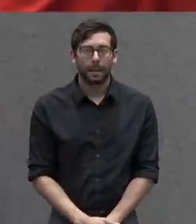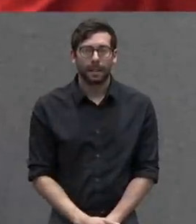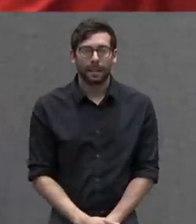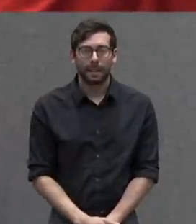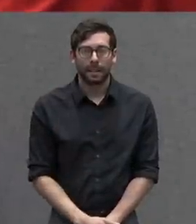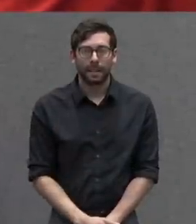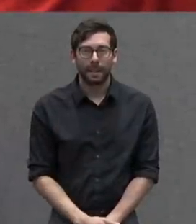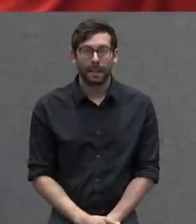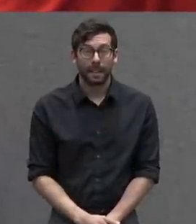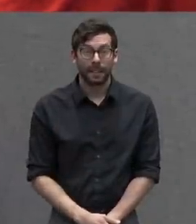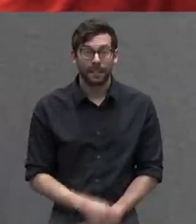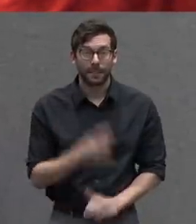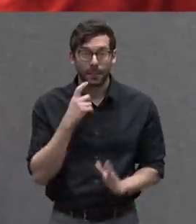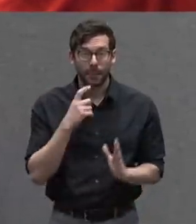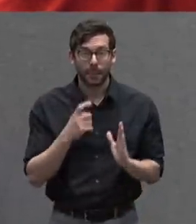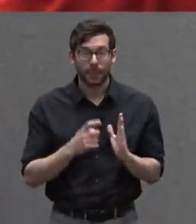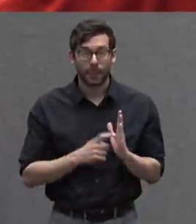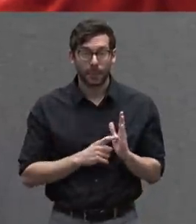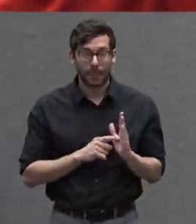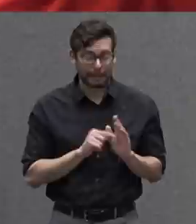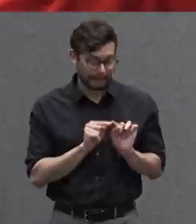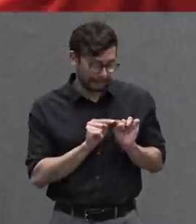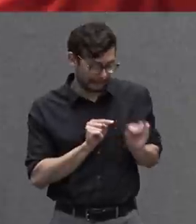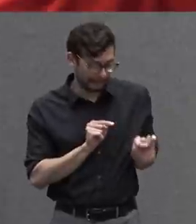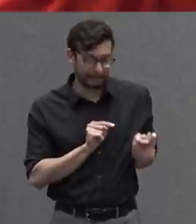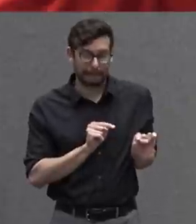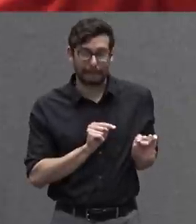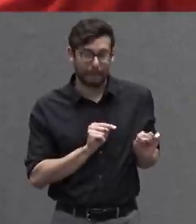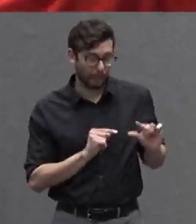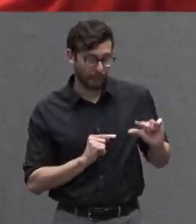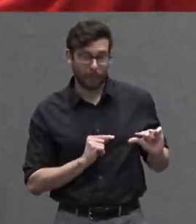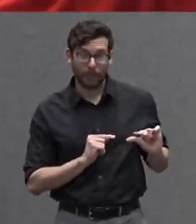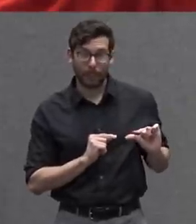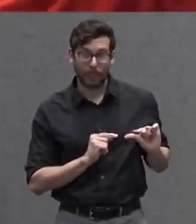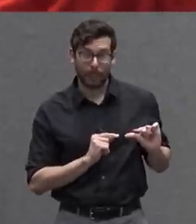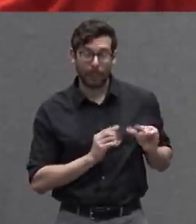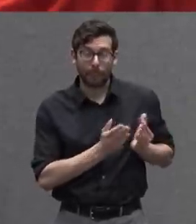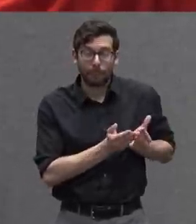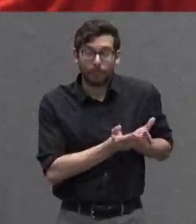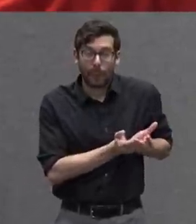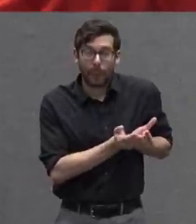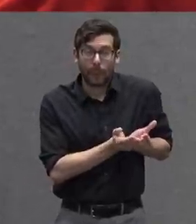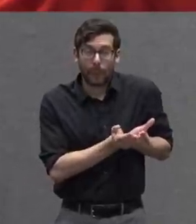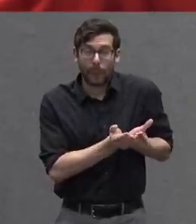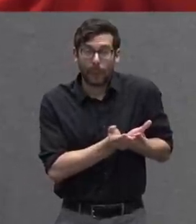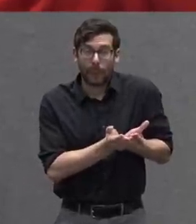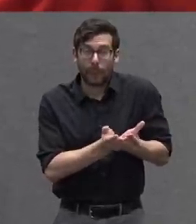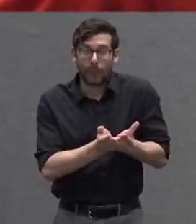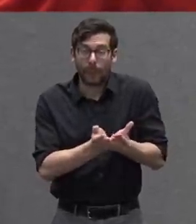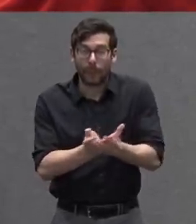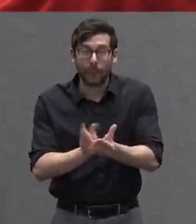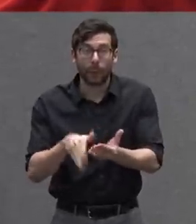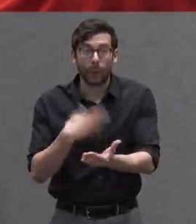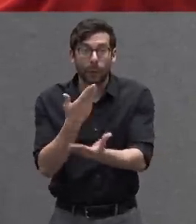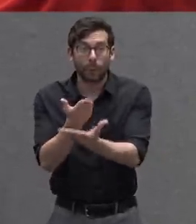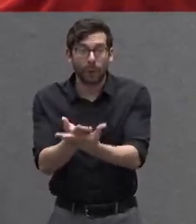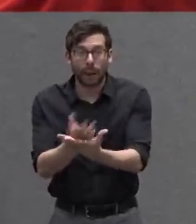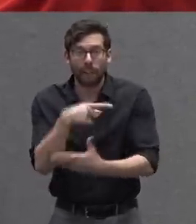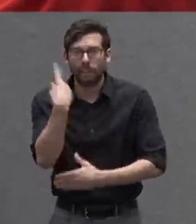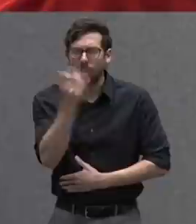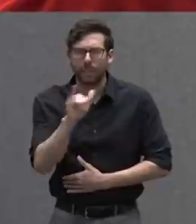Here's her boat coming in. It looks like a castle or a